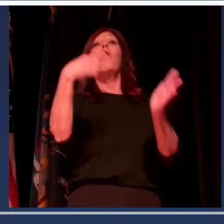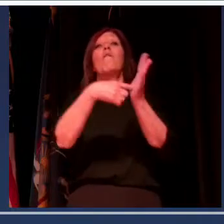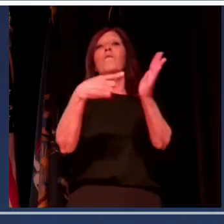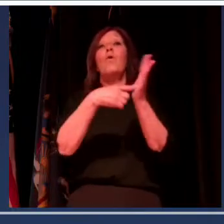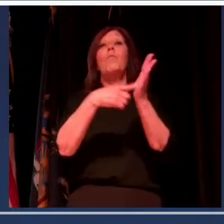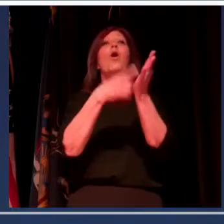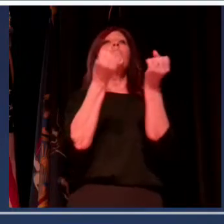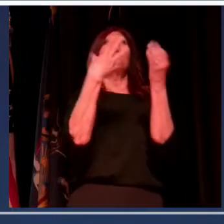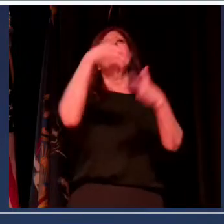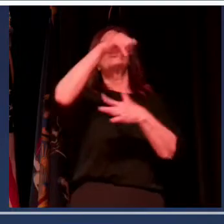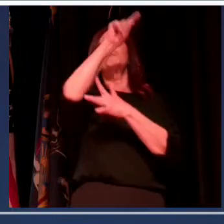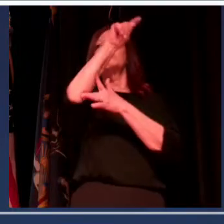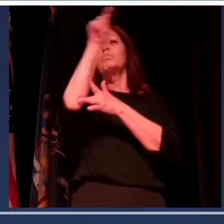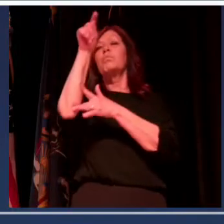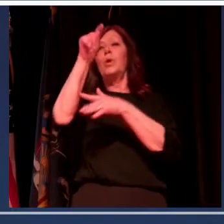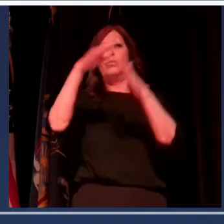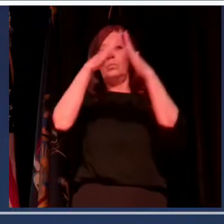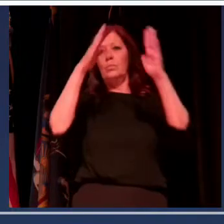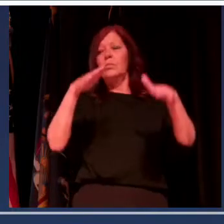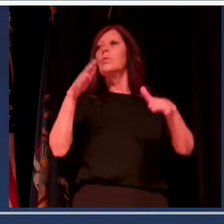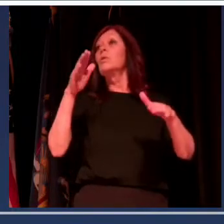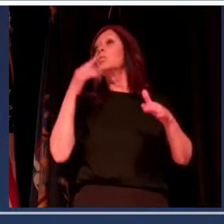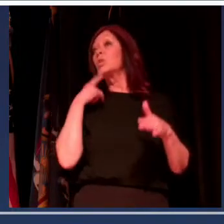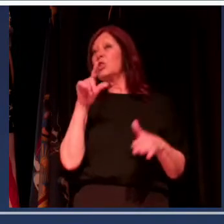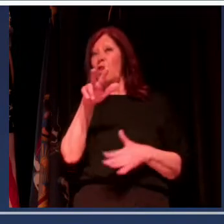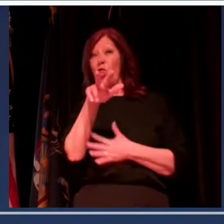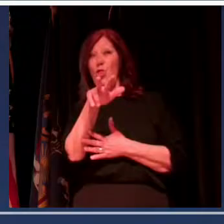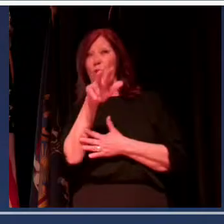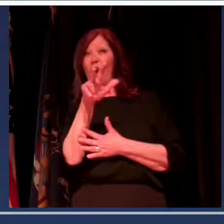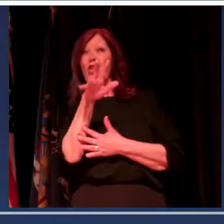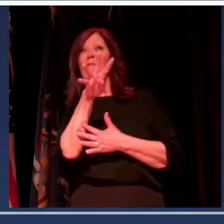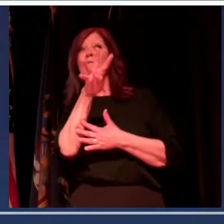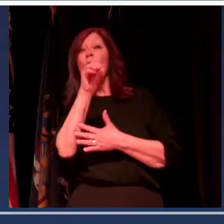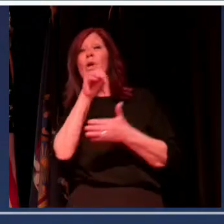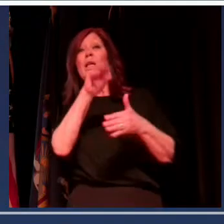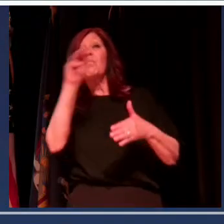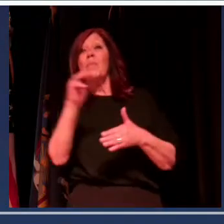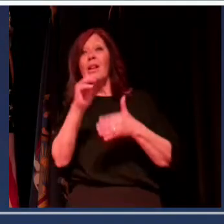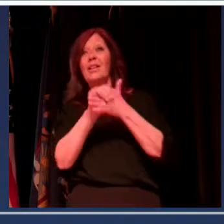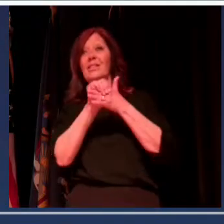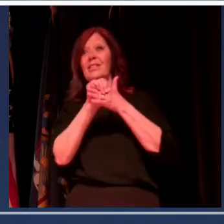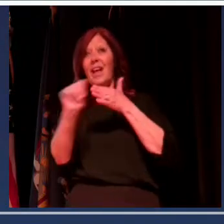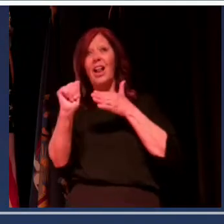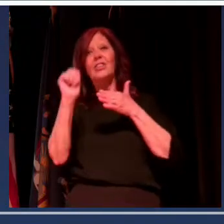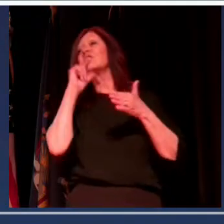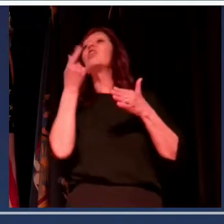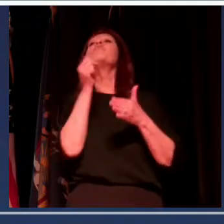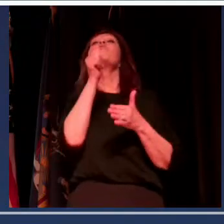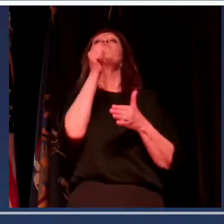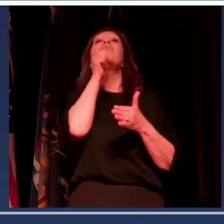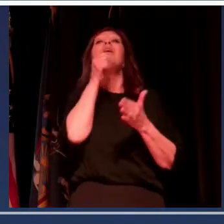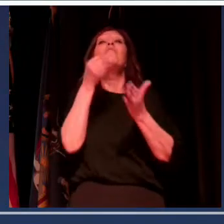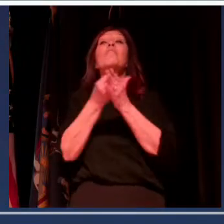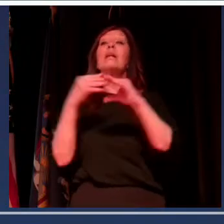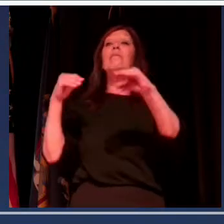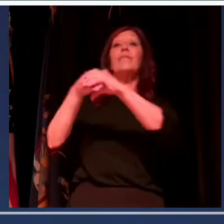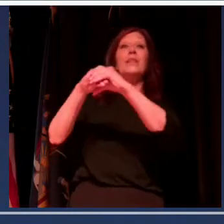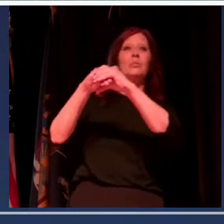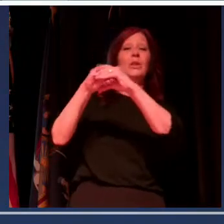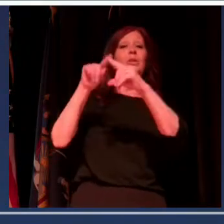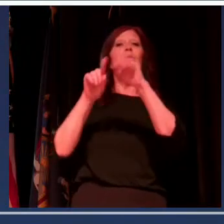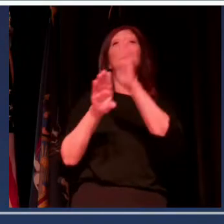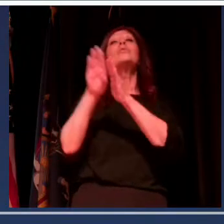multi-unit projects, which leveraged $340 million of private sector investment to